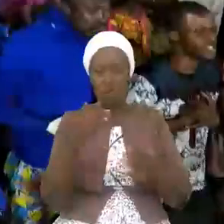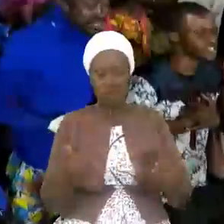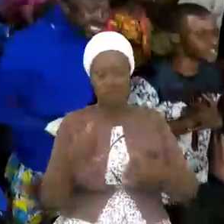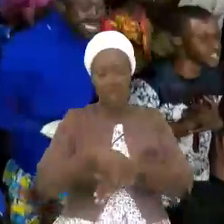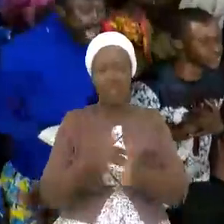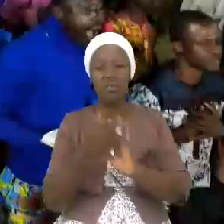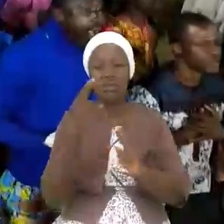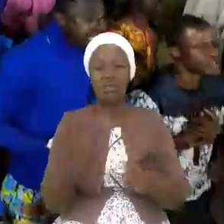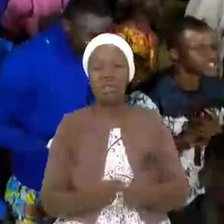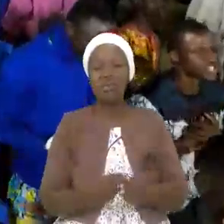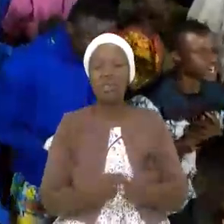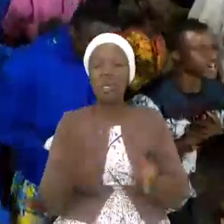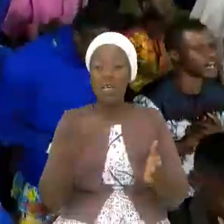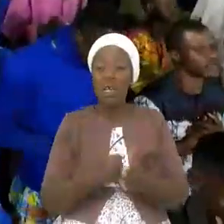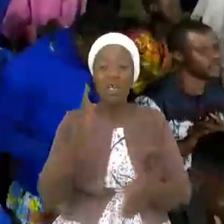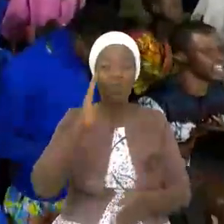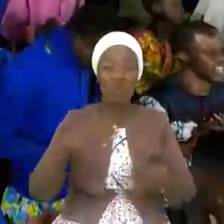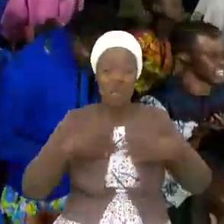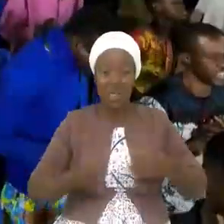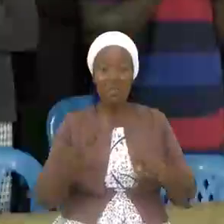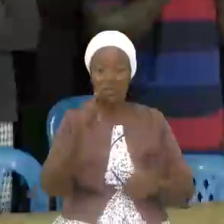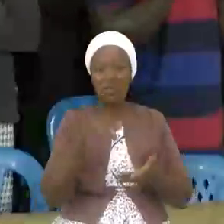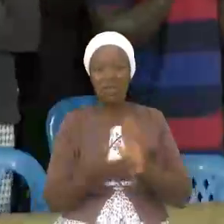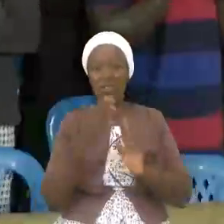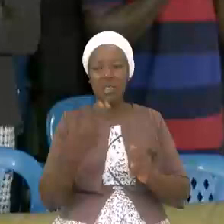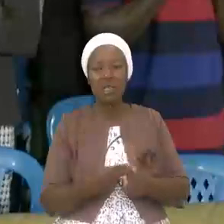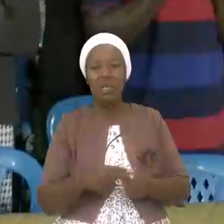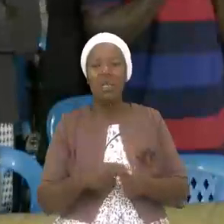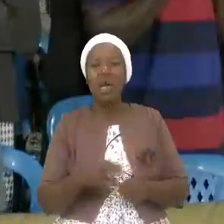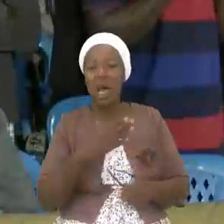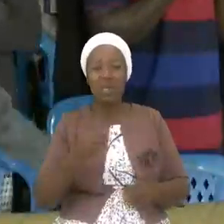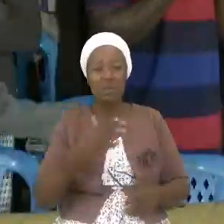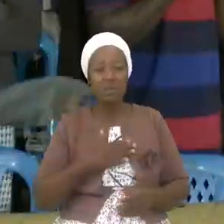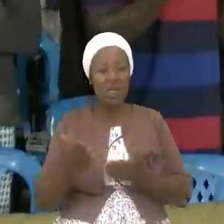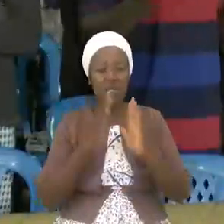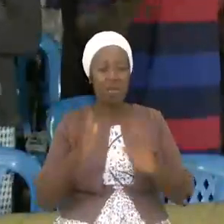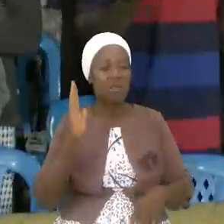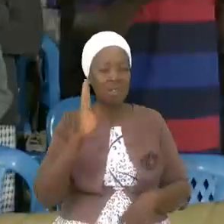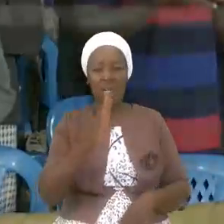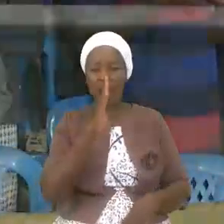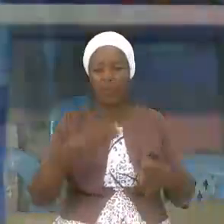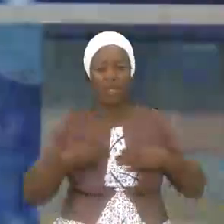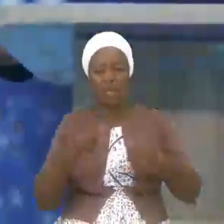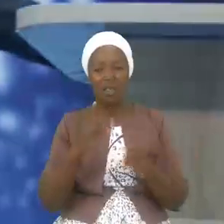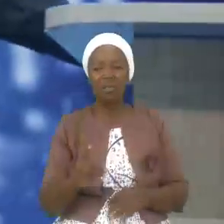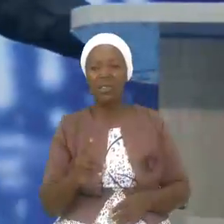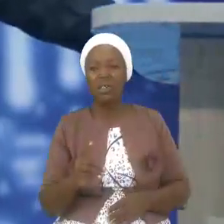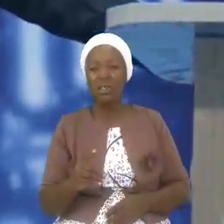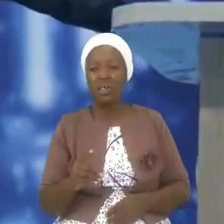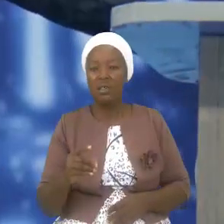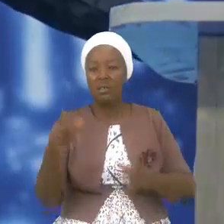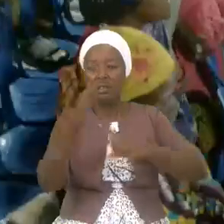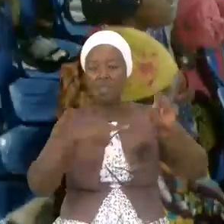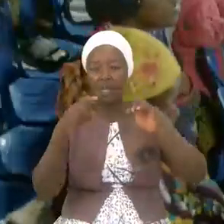my servant shall be healed. I will be healed. I will be